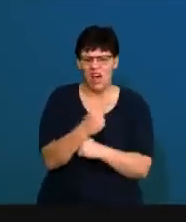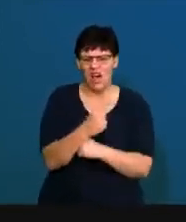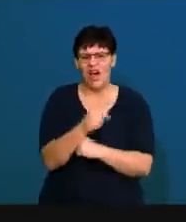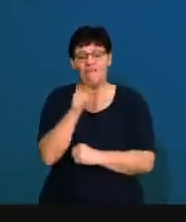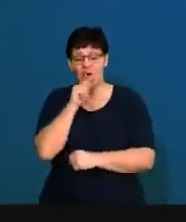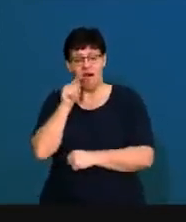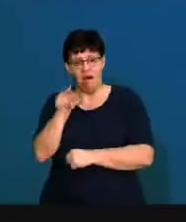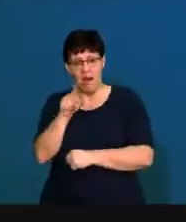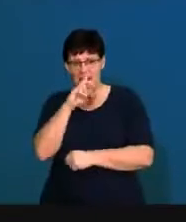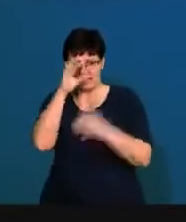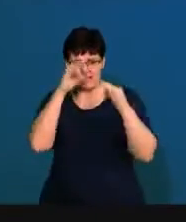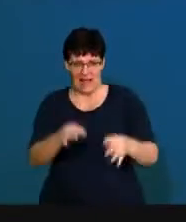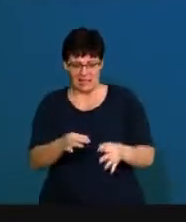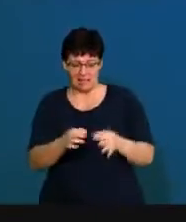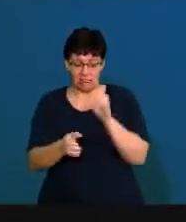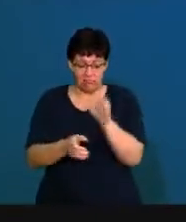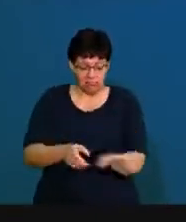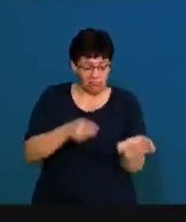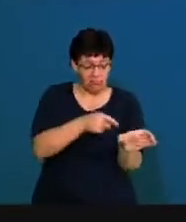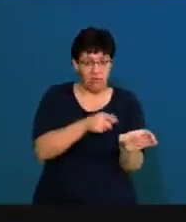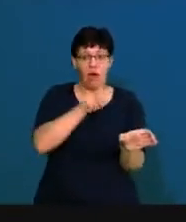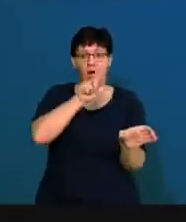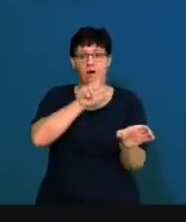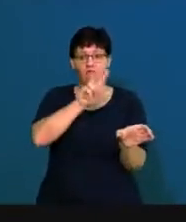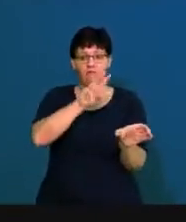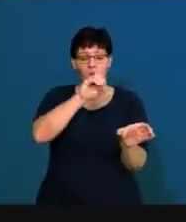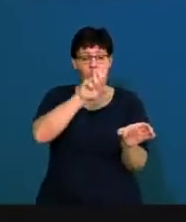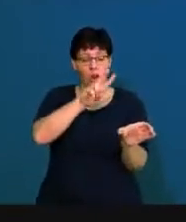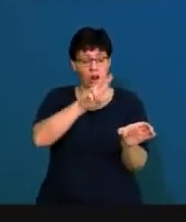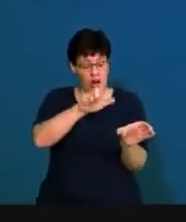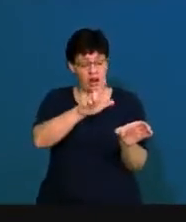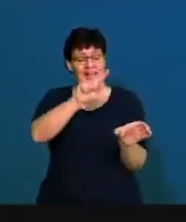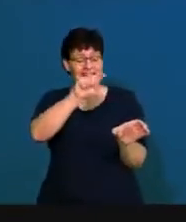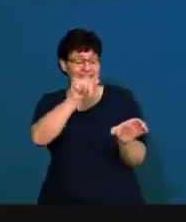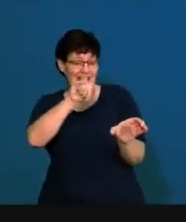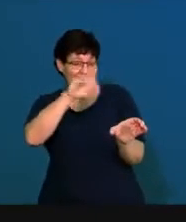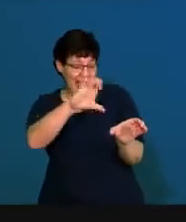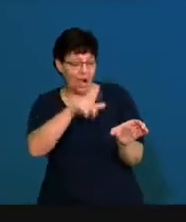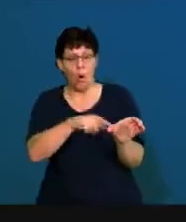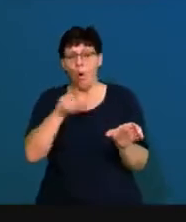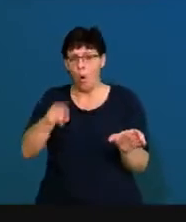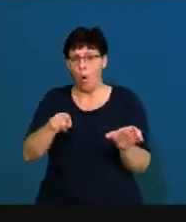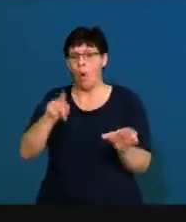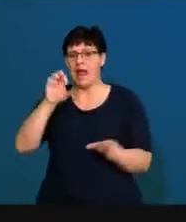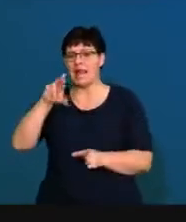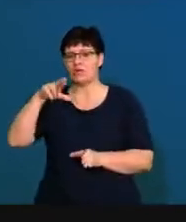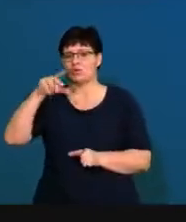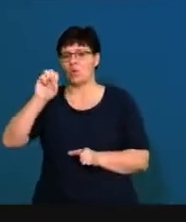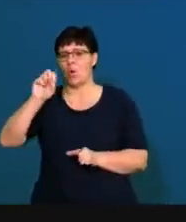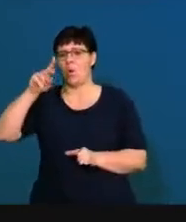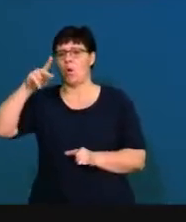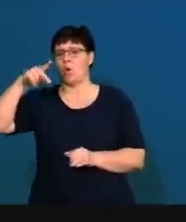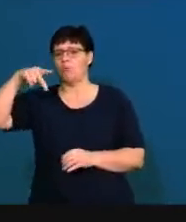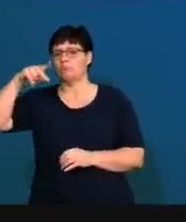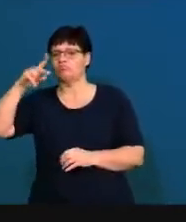an electrochemical cell, decide whether the cell is a voltaic or an electrolytic cell. In other words,